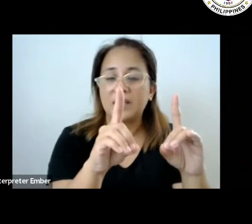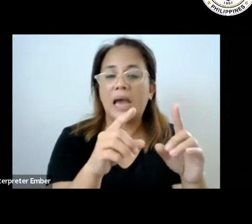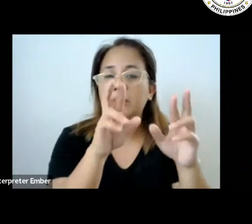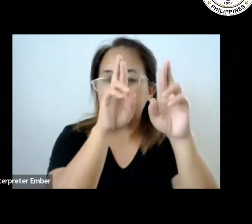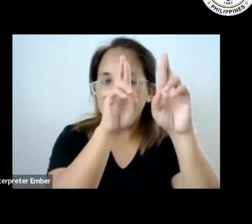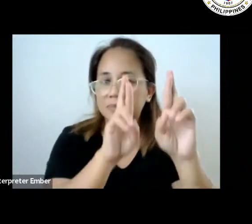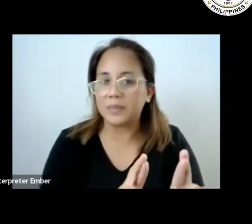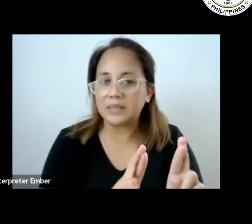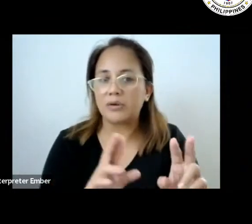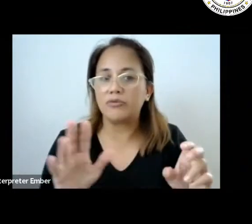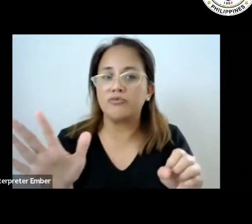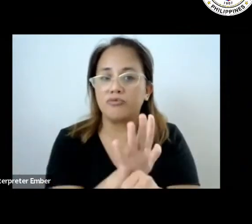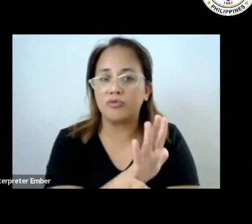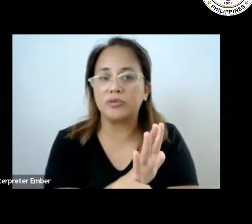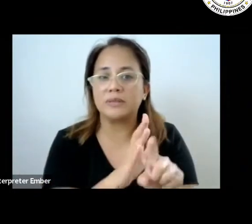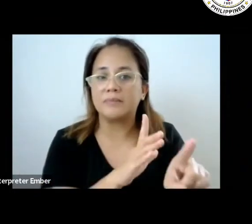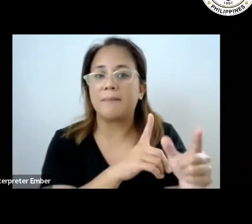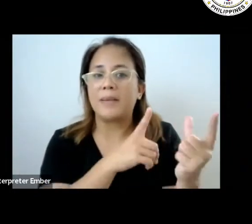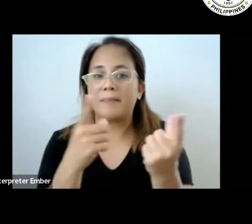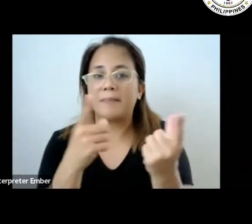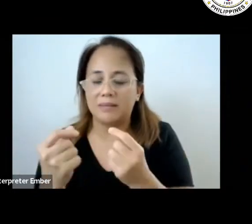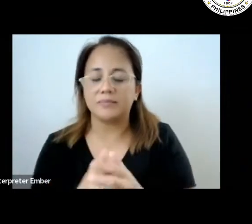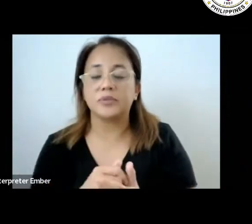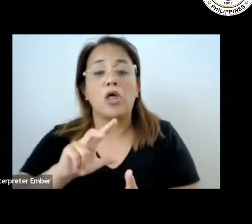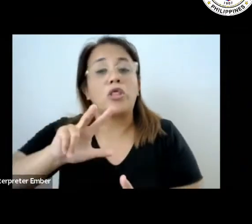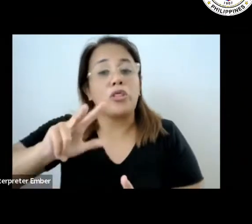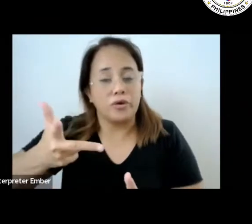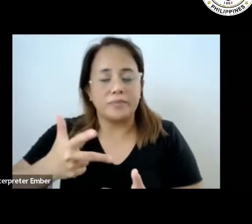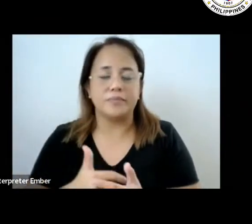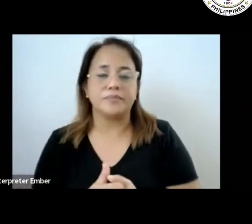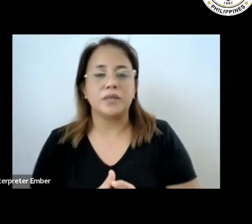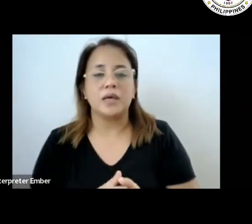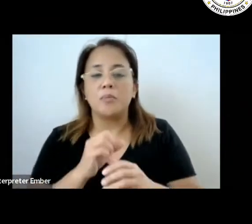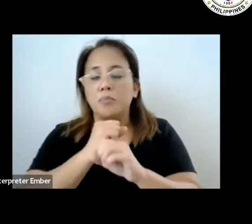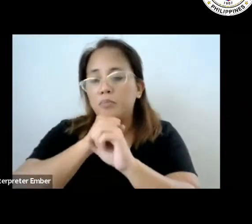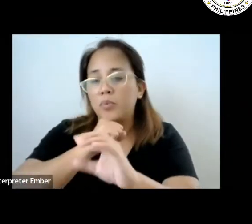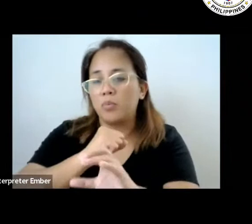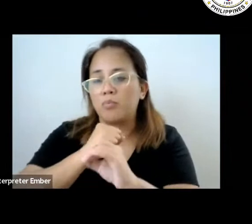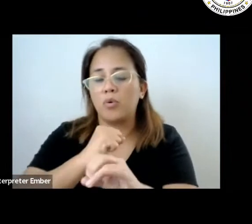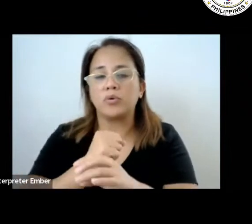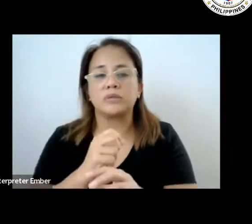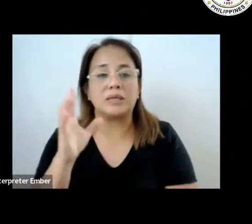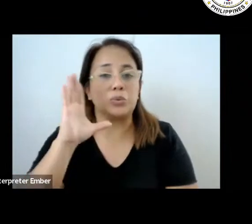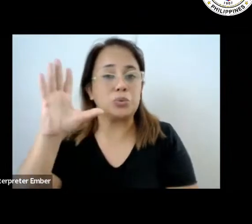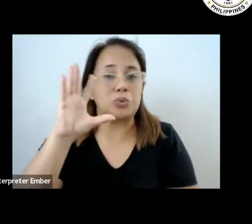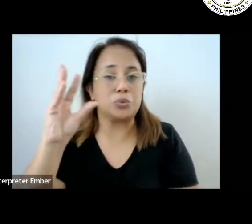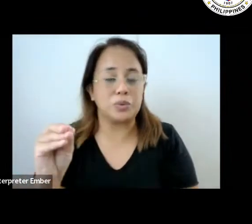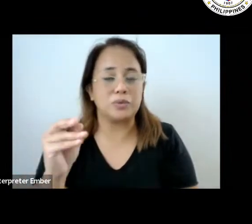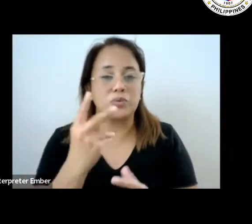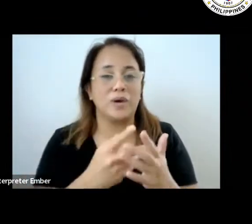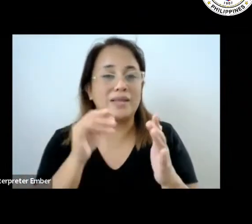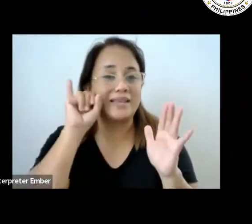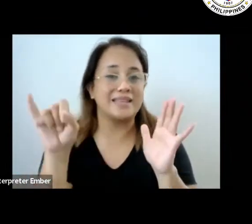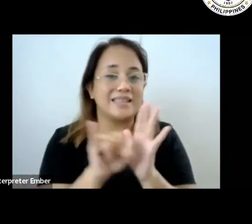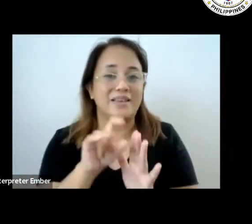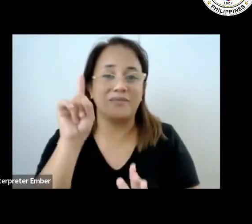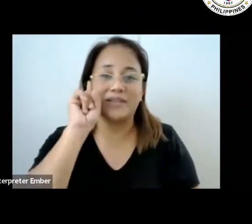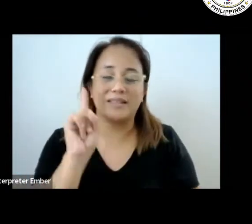fully realized. 3. Promoting the unique dual identity of the deaf.